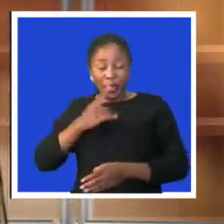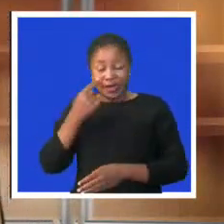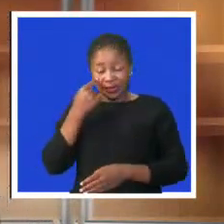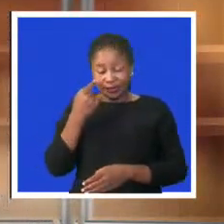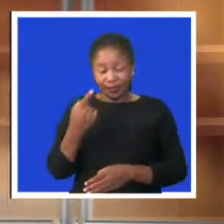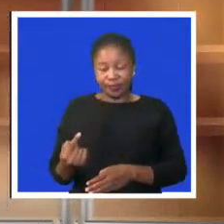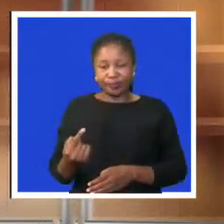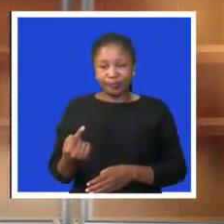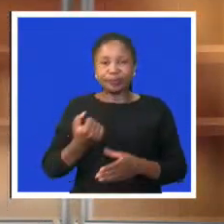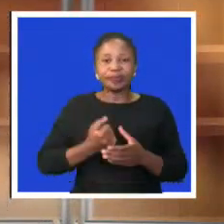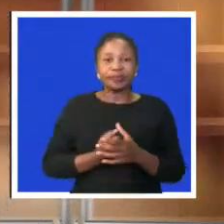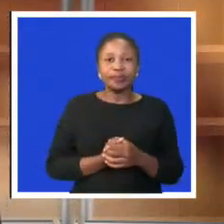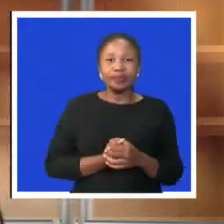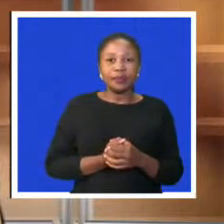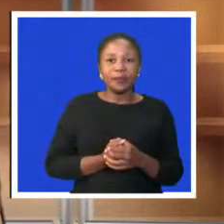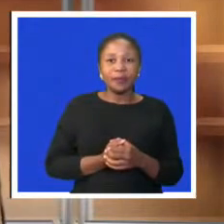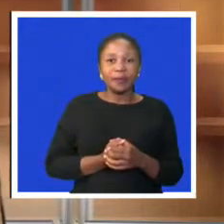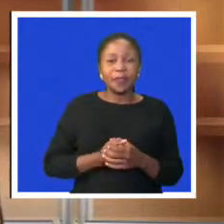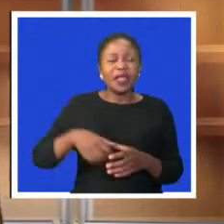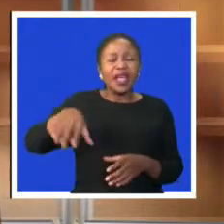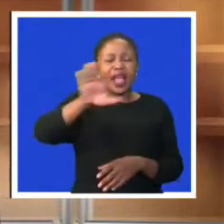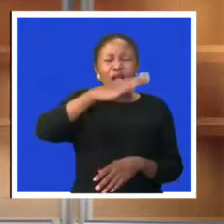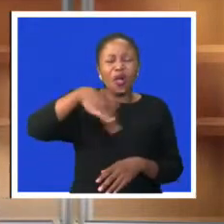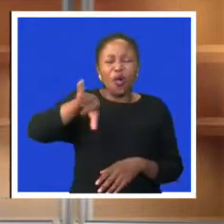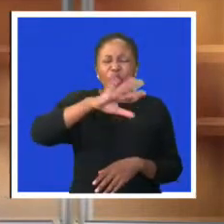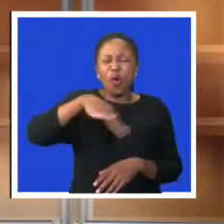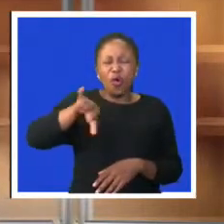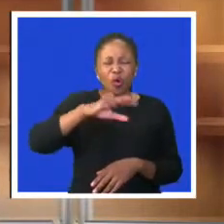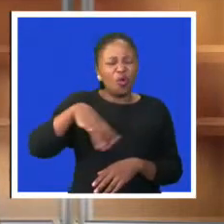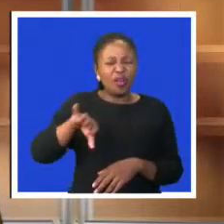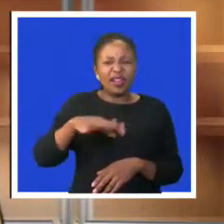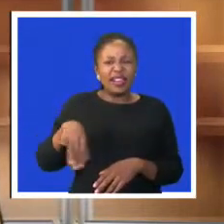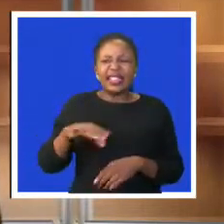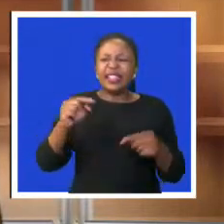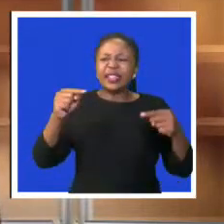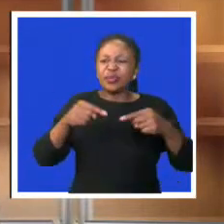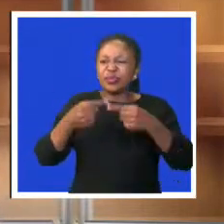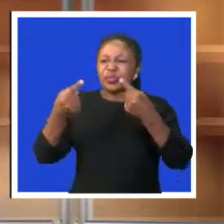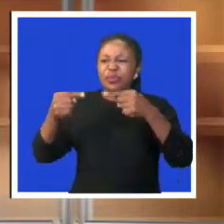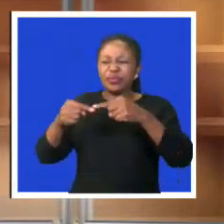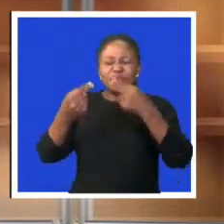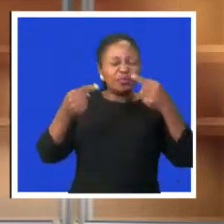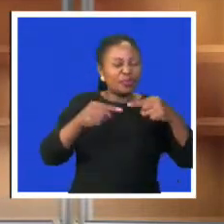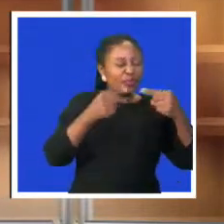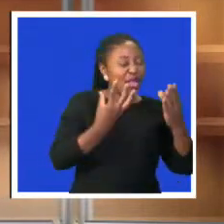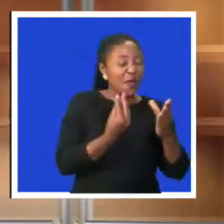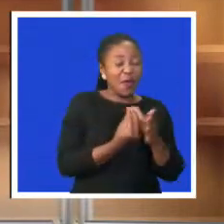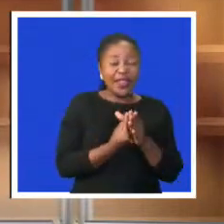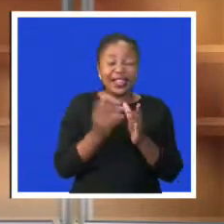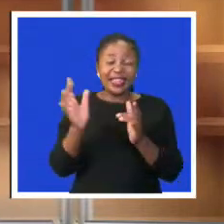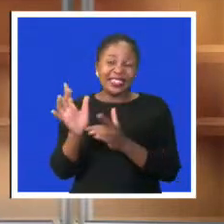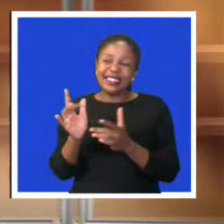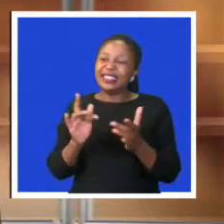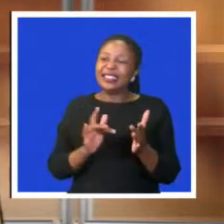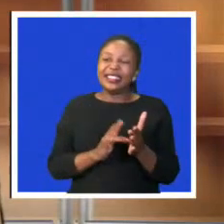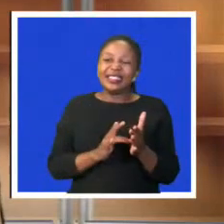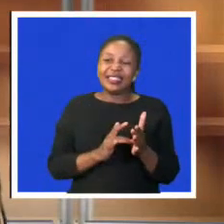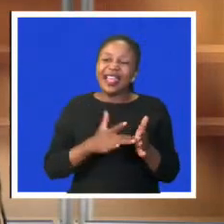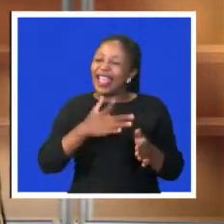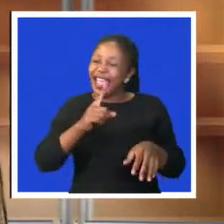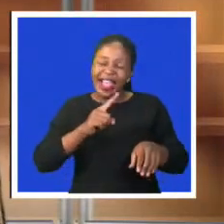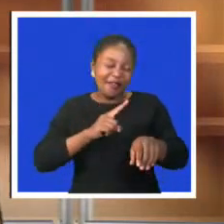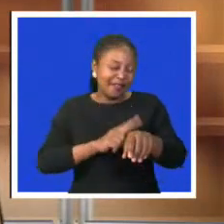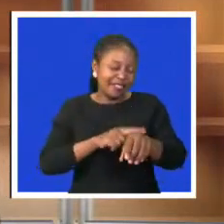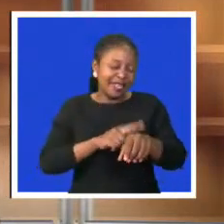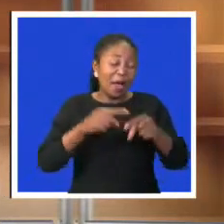some were always in conflict with Jesus. They were critics and opponents of